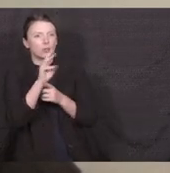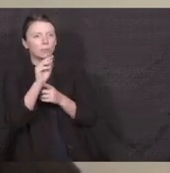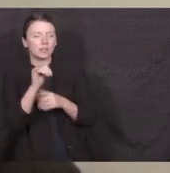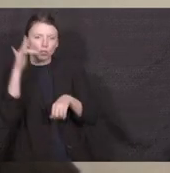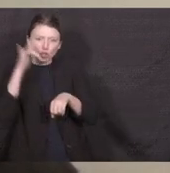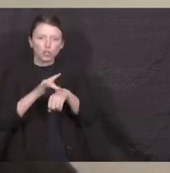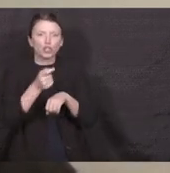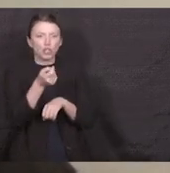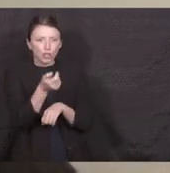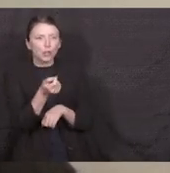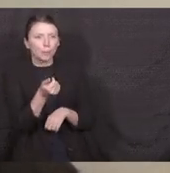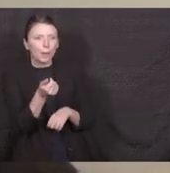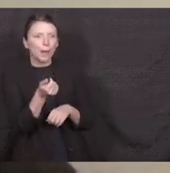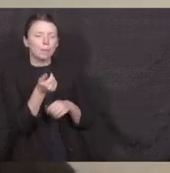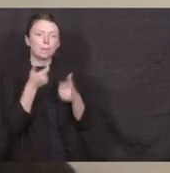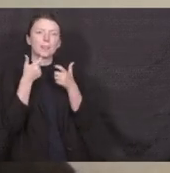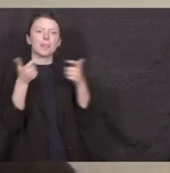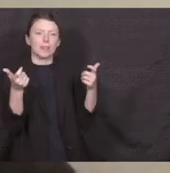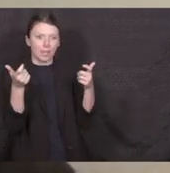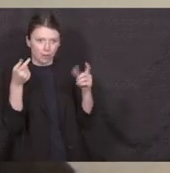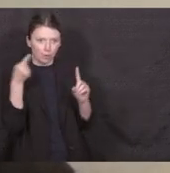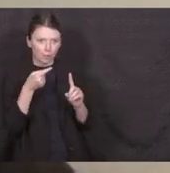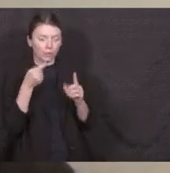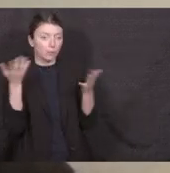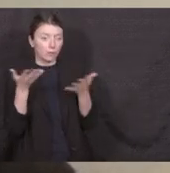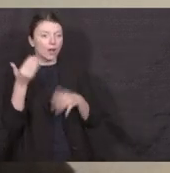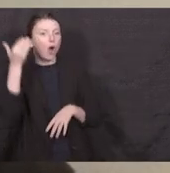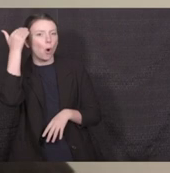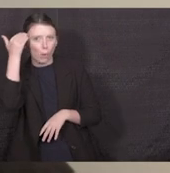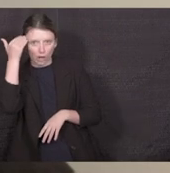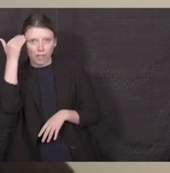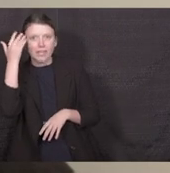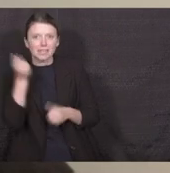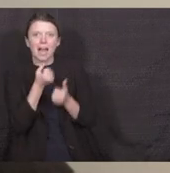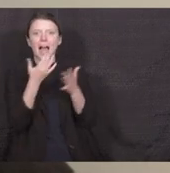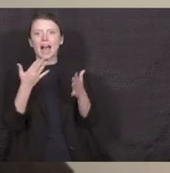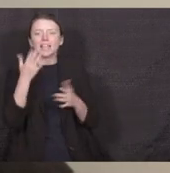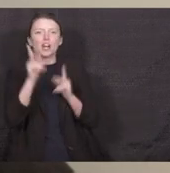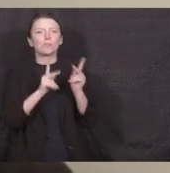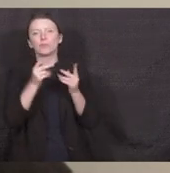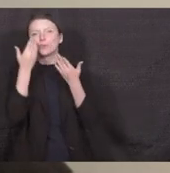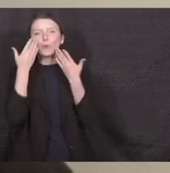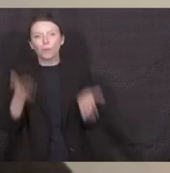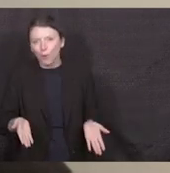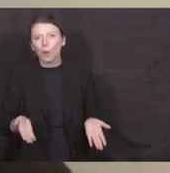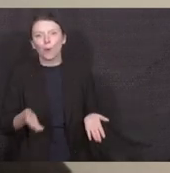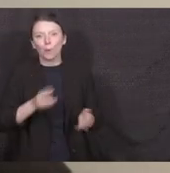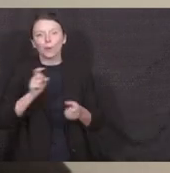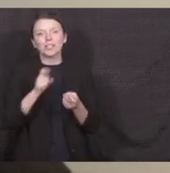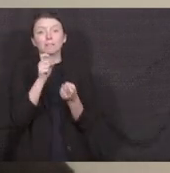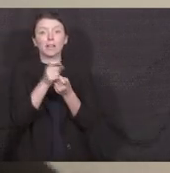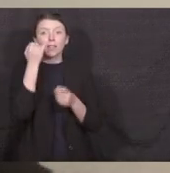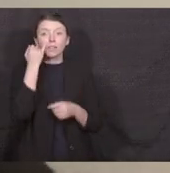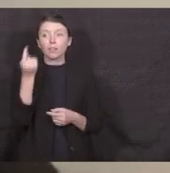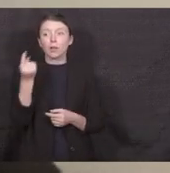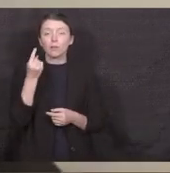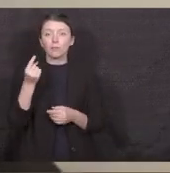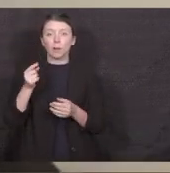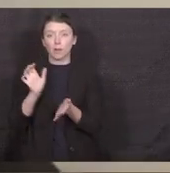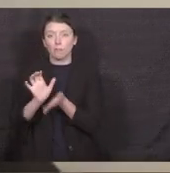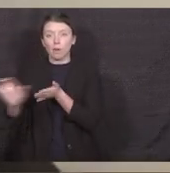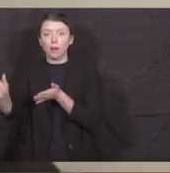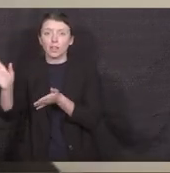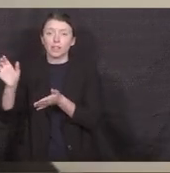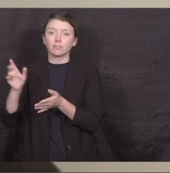one of the big ones, and that's awareness. A lot of folks don't know, and especially if they're coming from an underrepresented